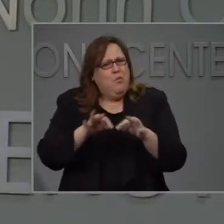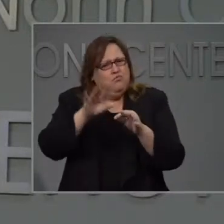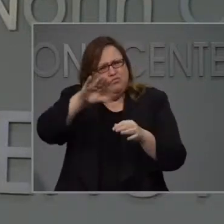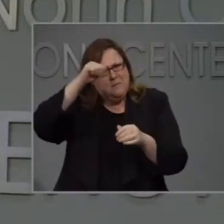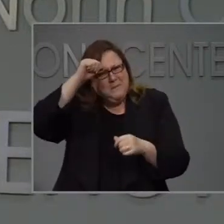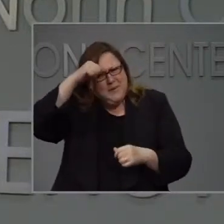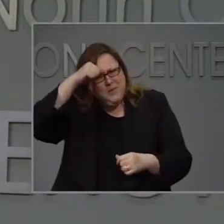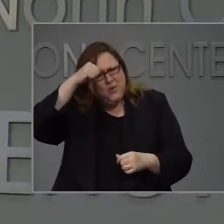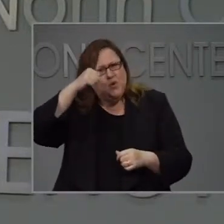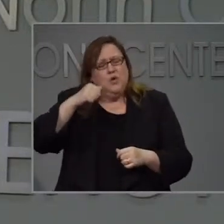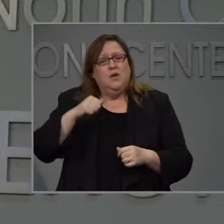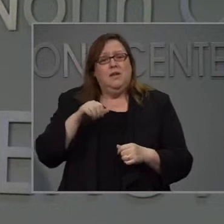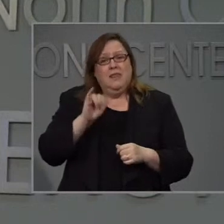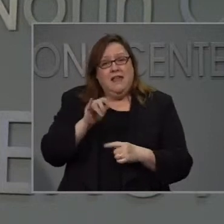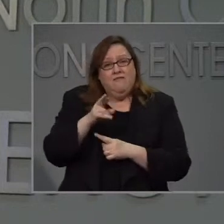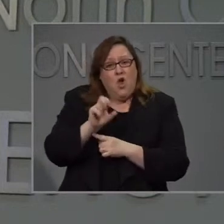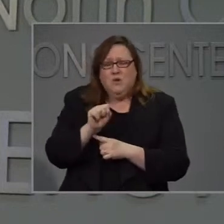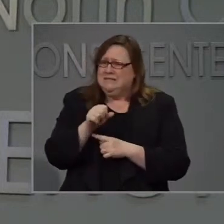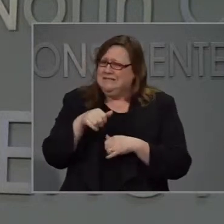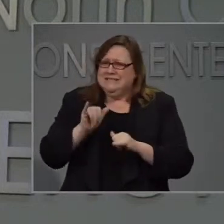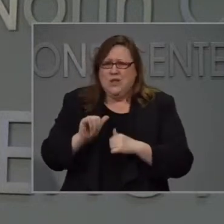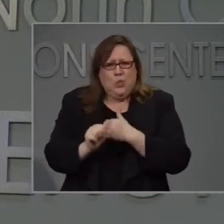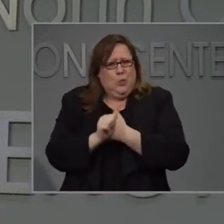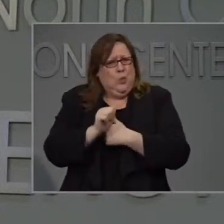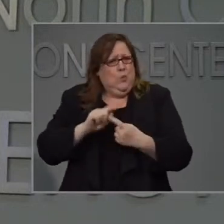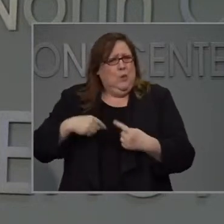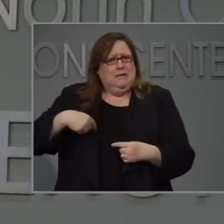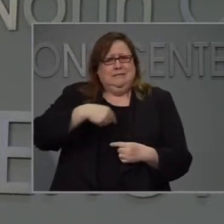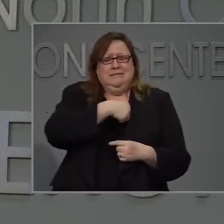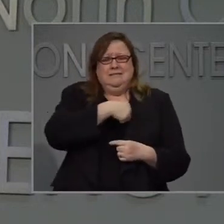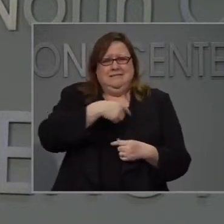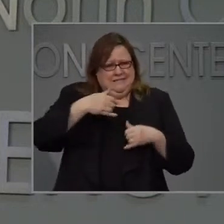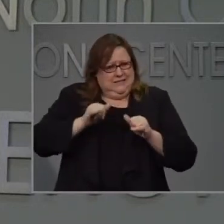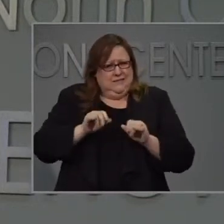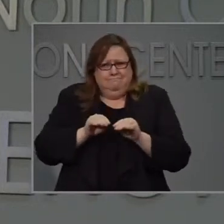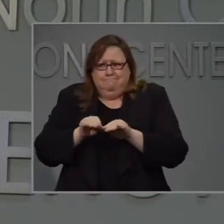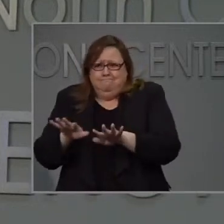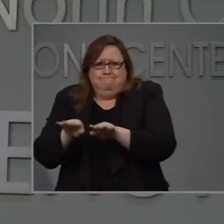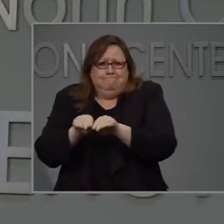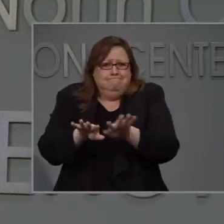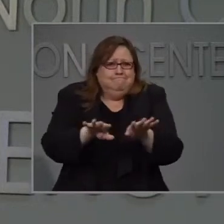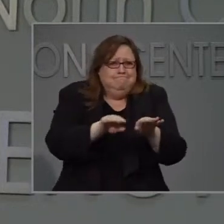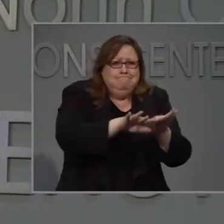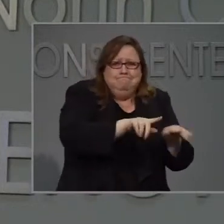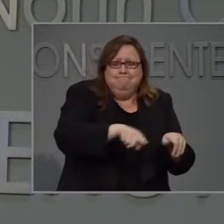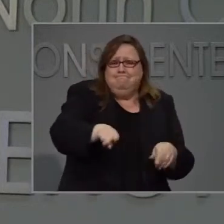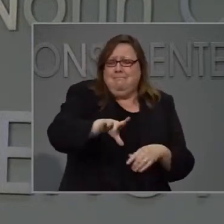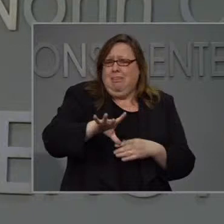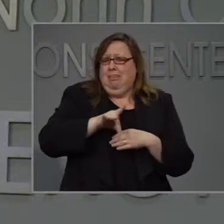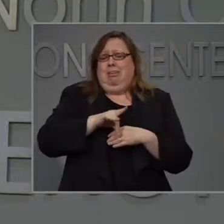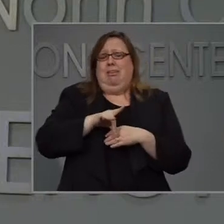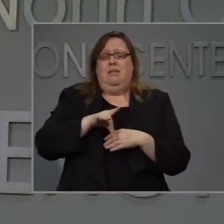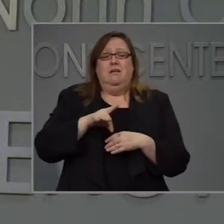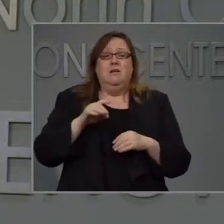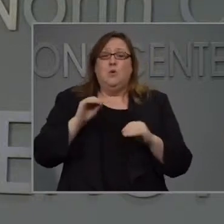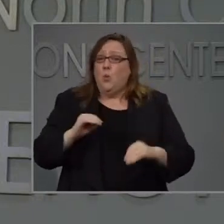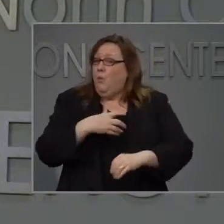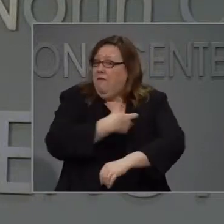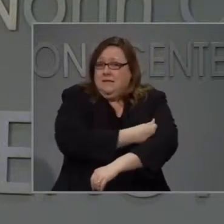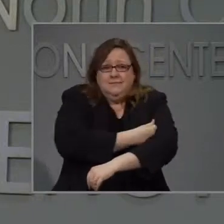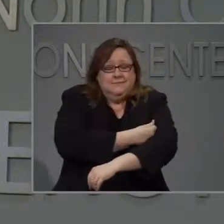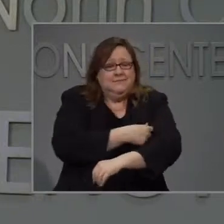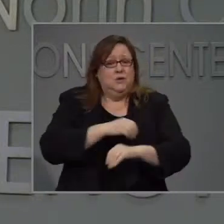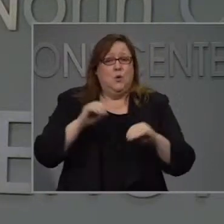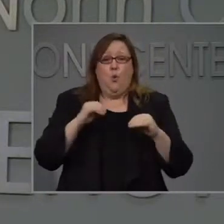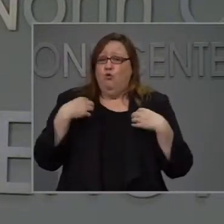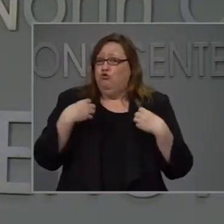We know that COVID-19 is circulating in our state, and we don't yet have a vaccine or a cure.